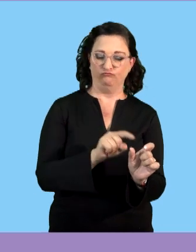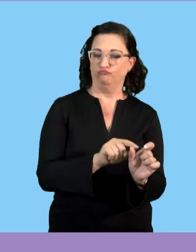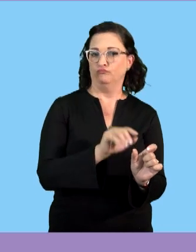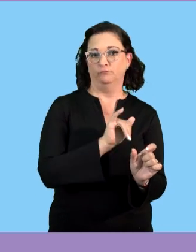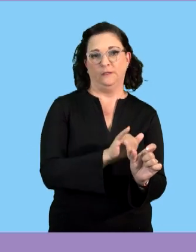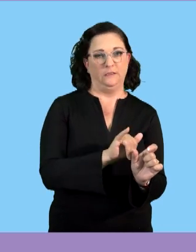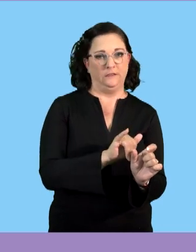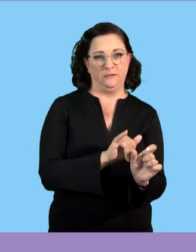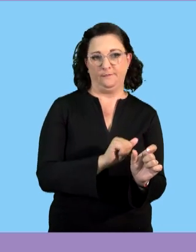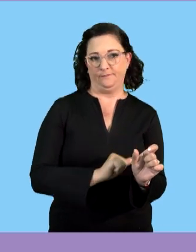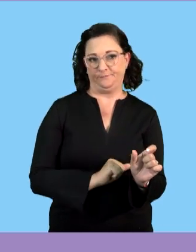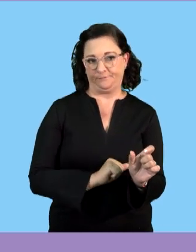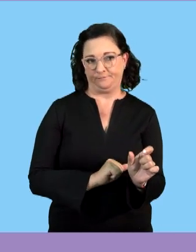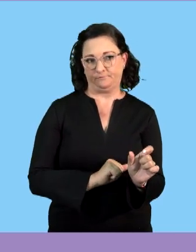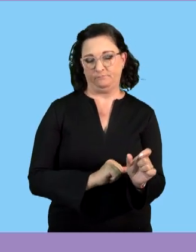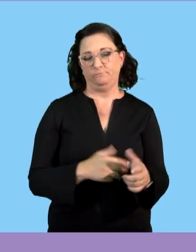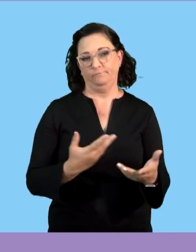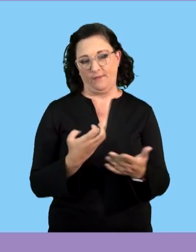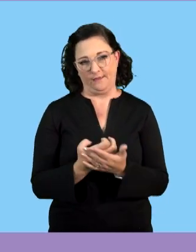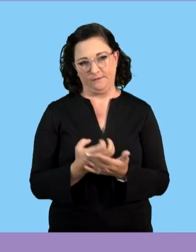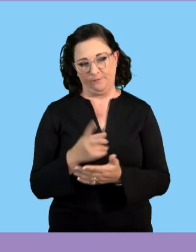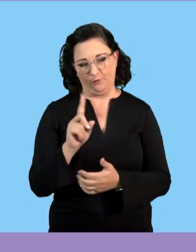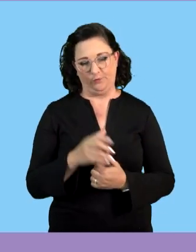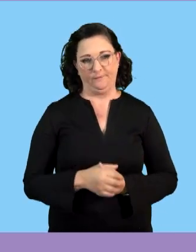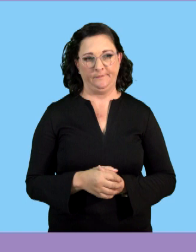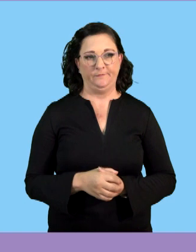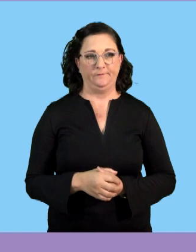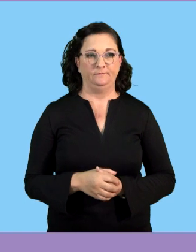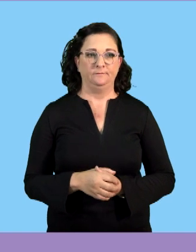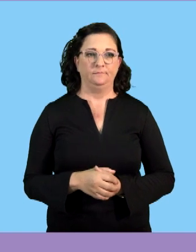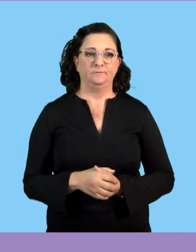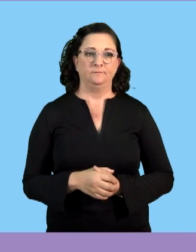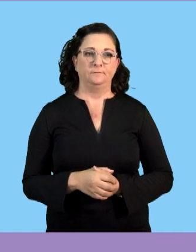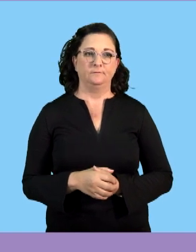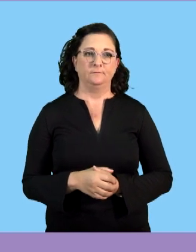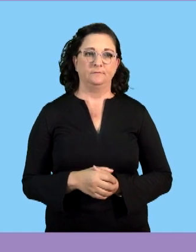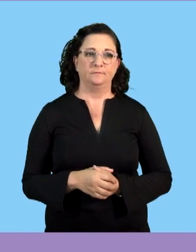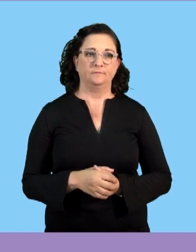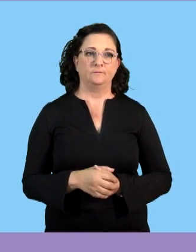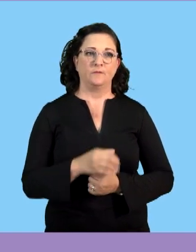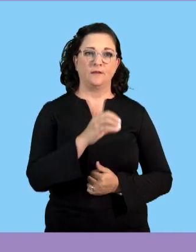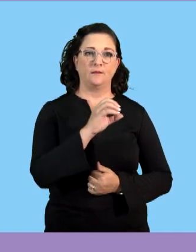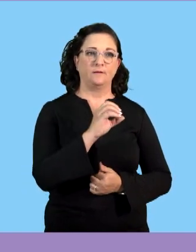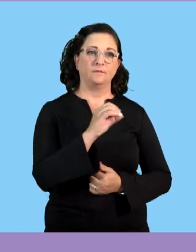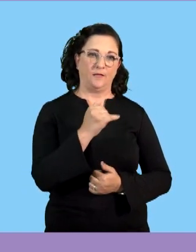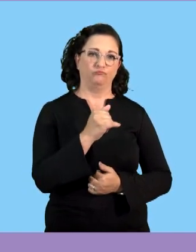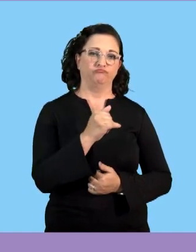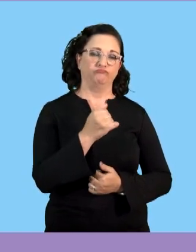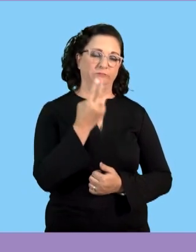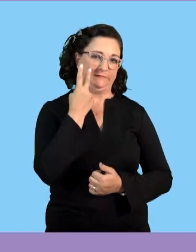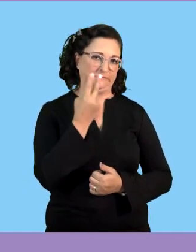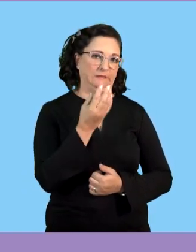previous digit as it is. And let's look at examples. This would make sense. 1.